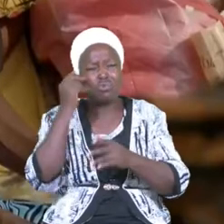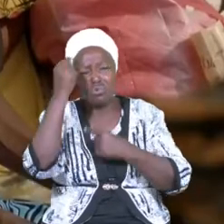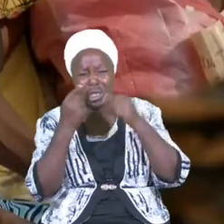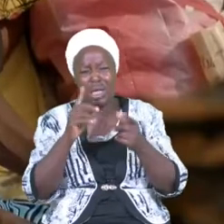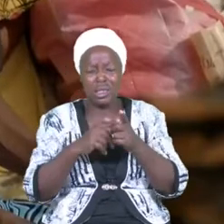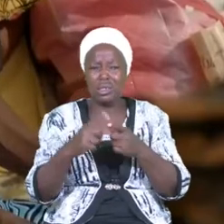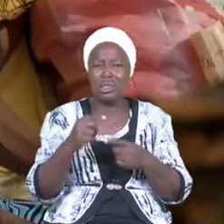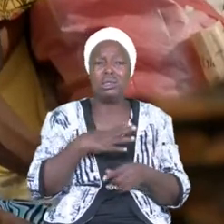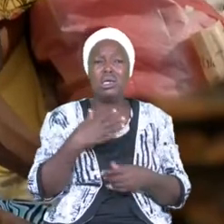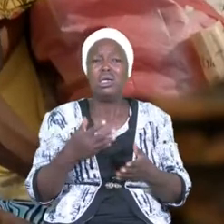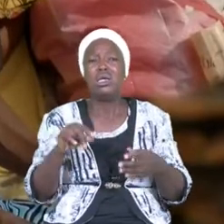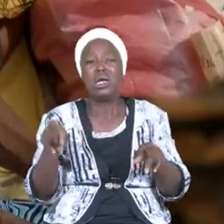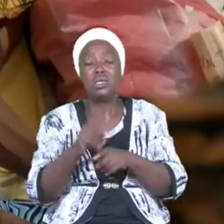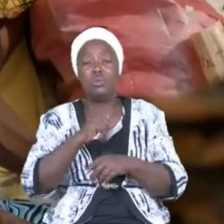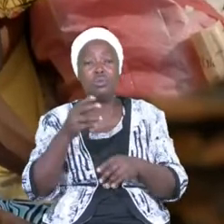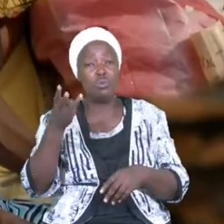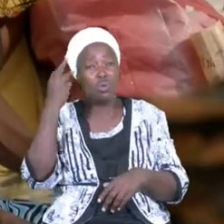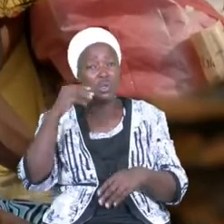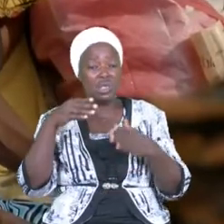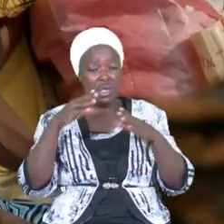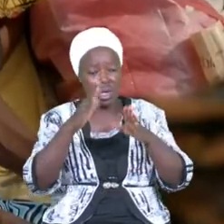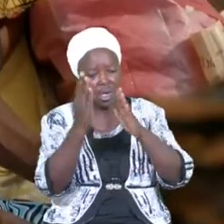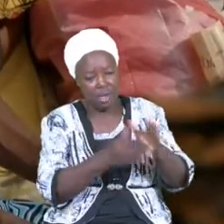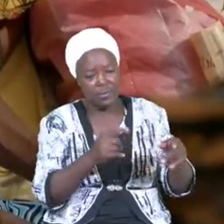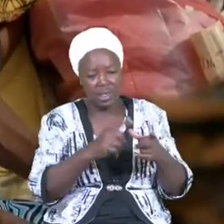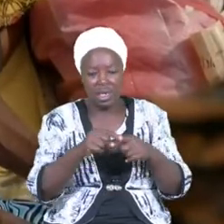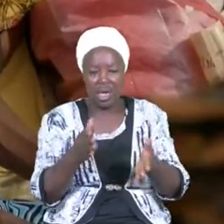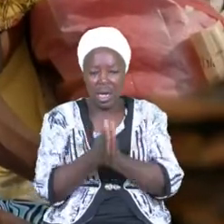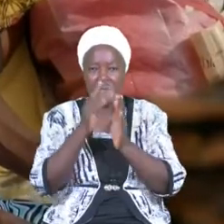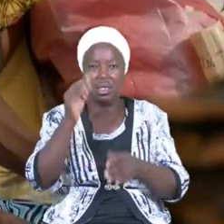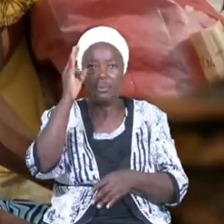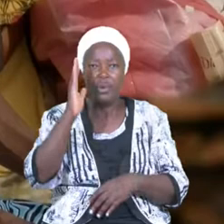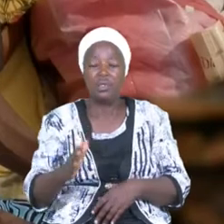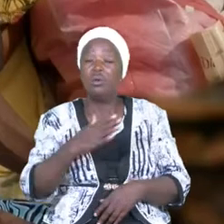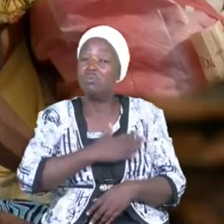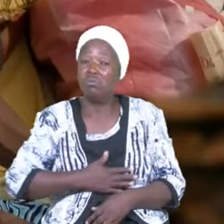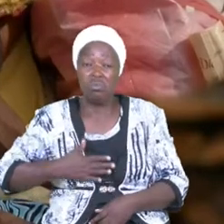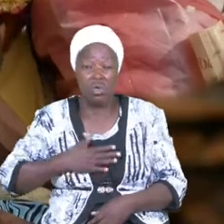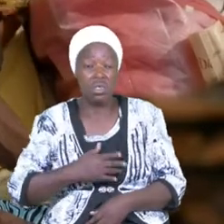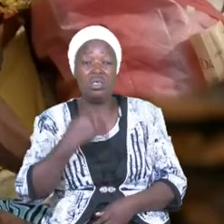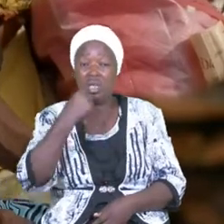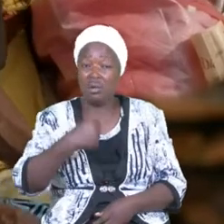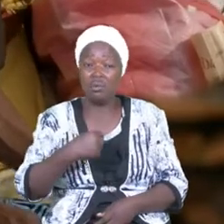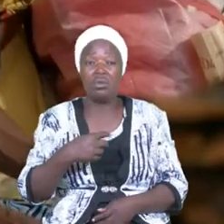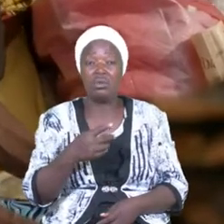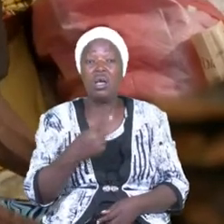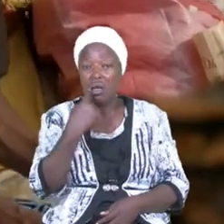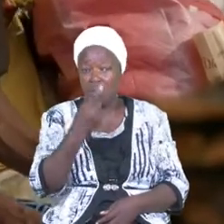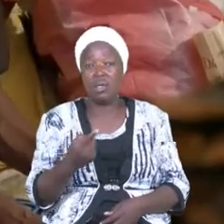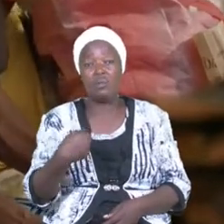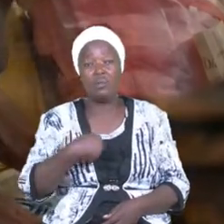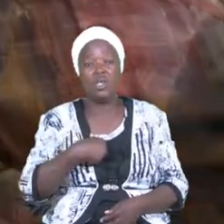he was leaving, he asked the pastor, please tell me, so that next time I'll make